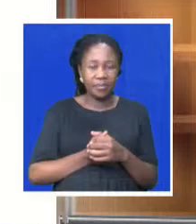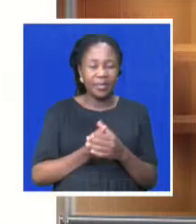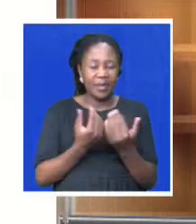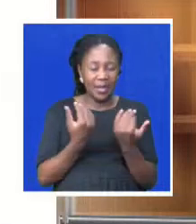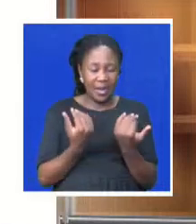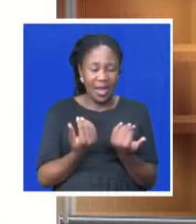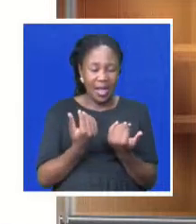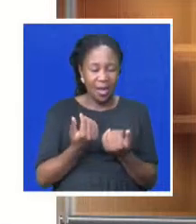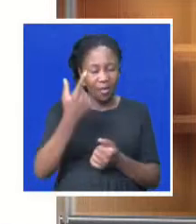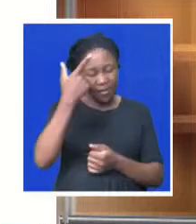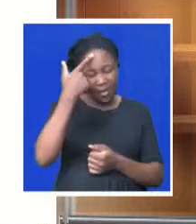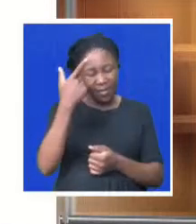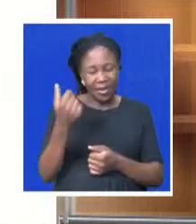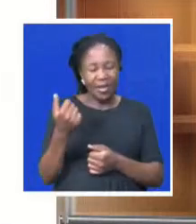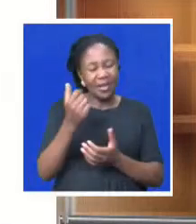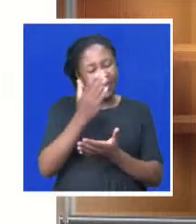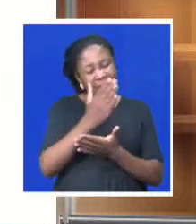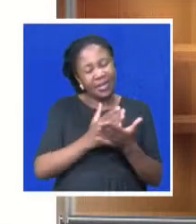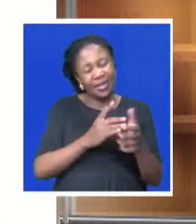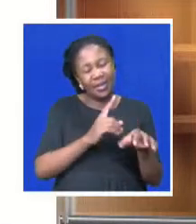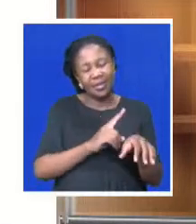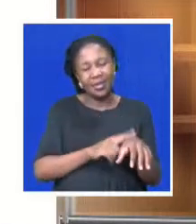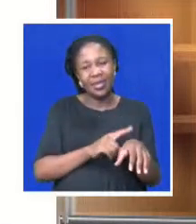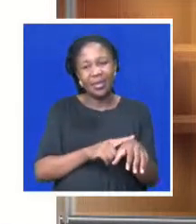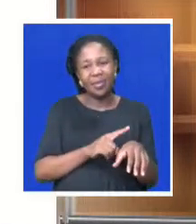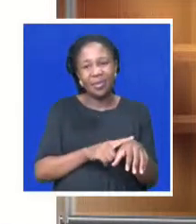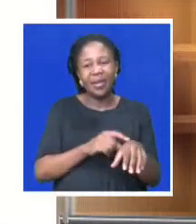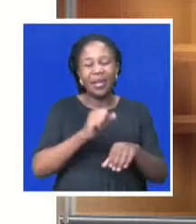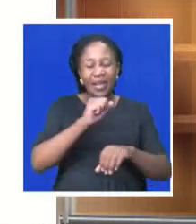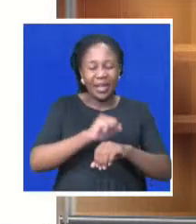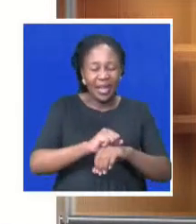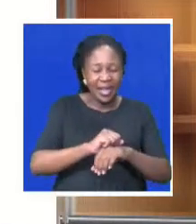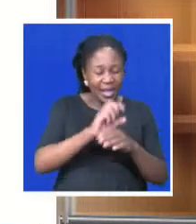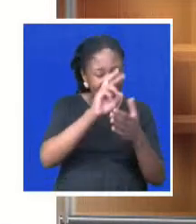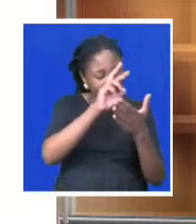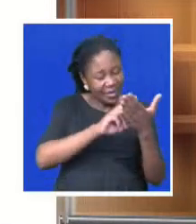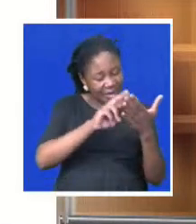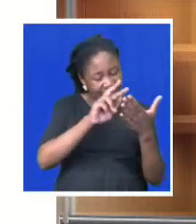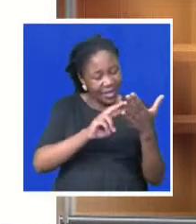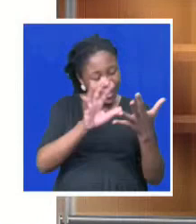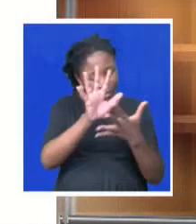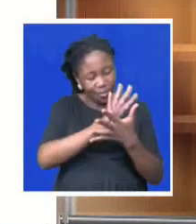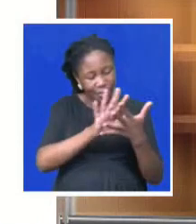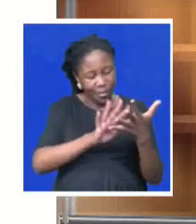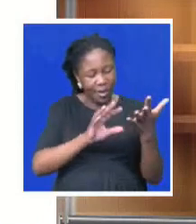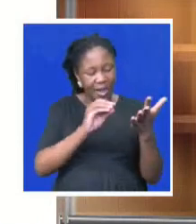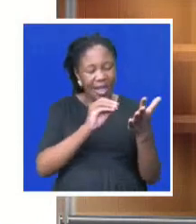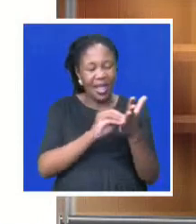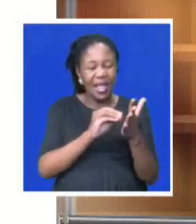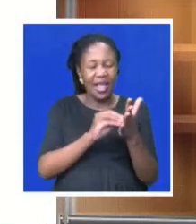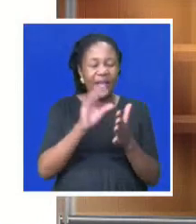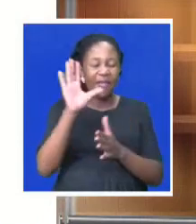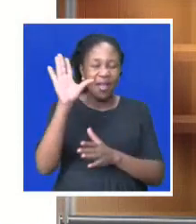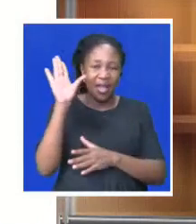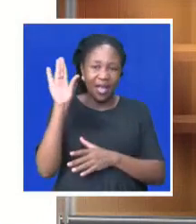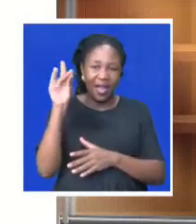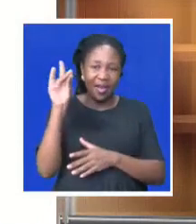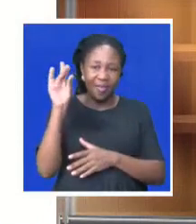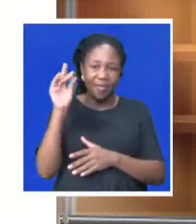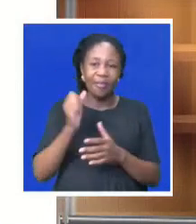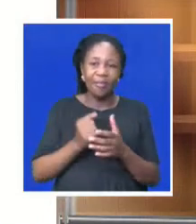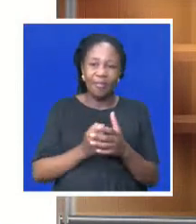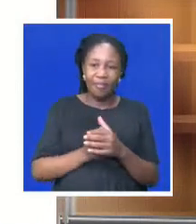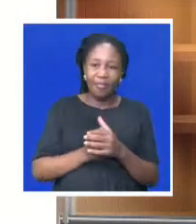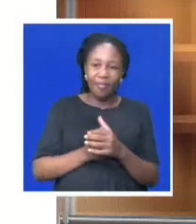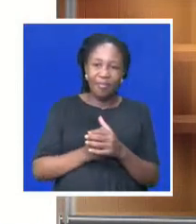Sometimes you may read a story that has animals as central characters. This is called a